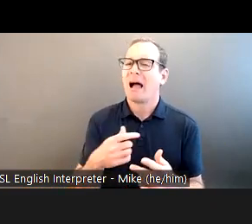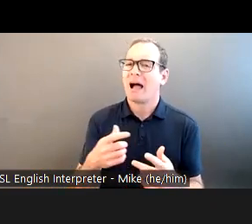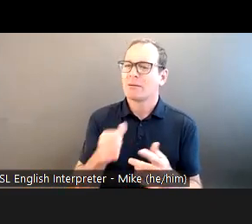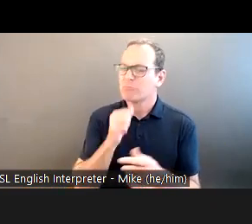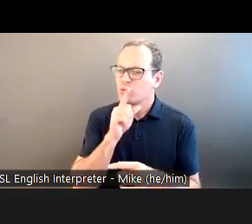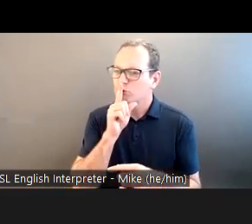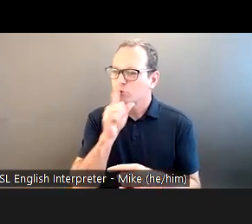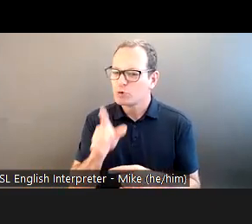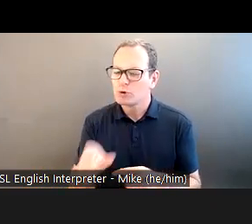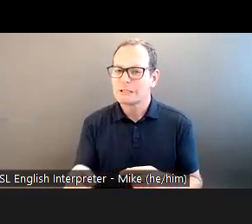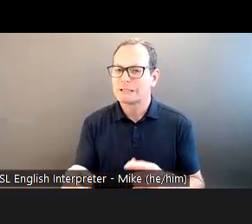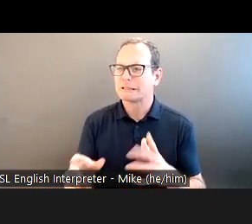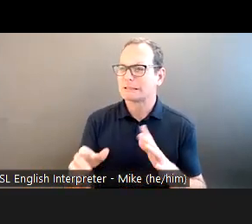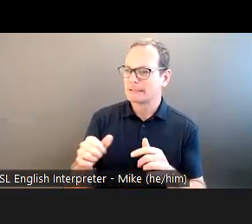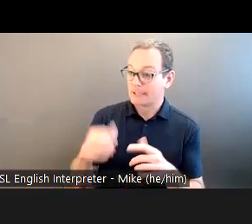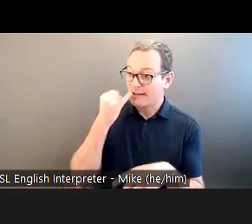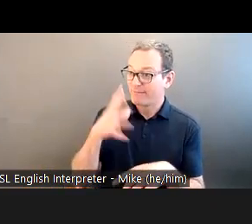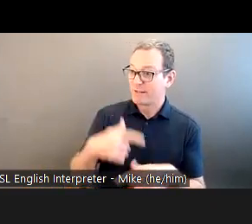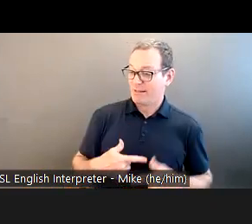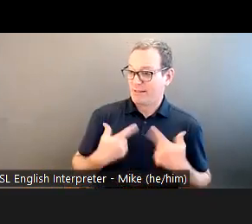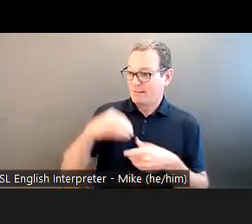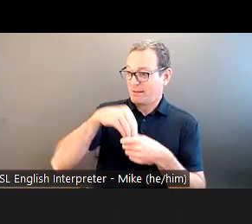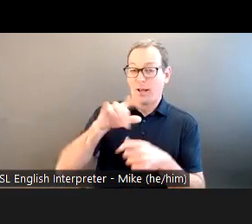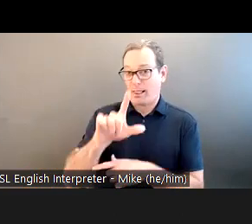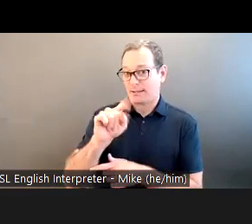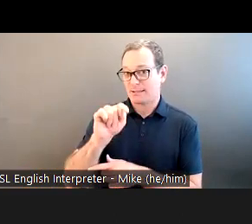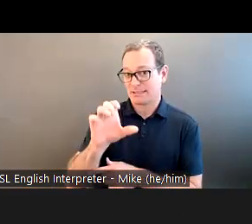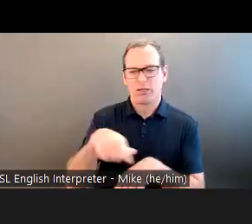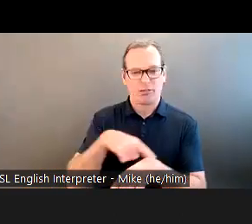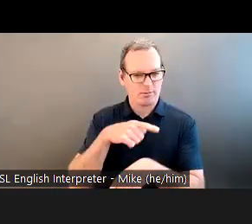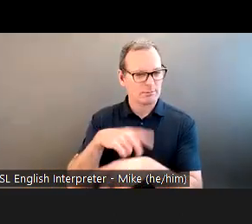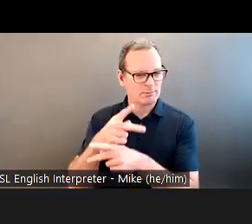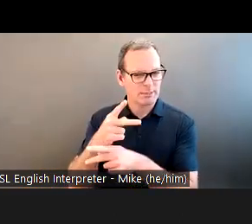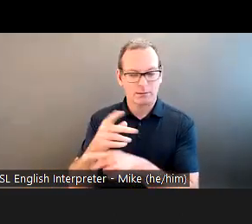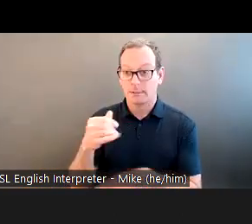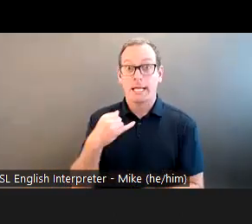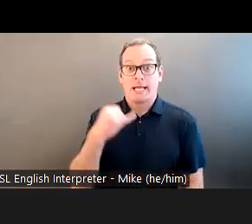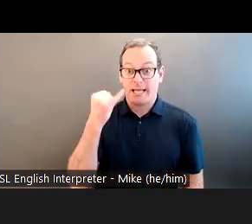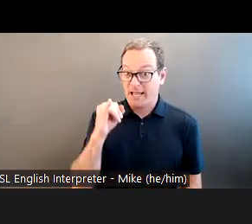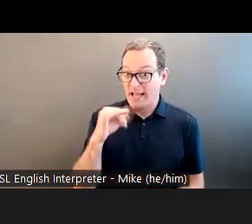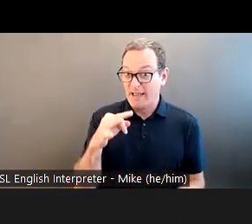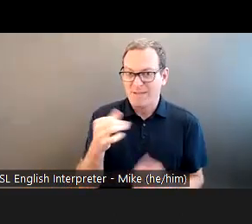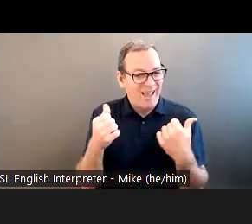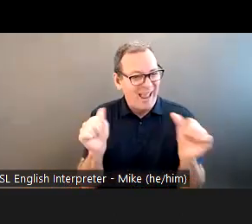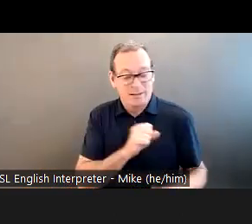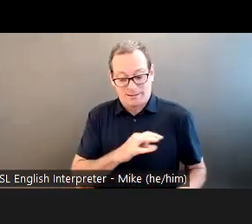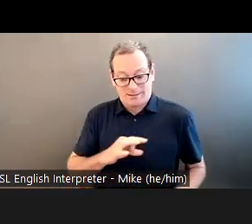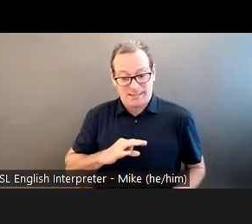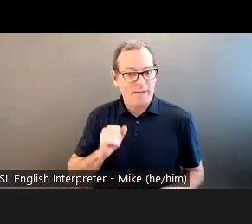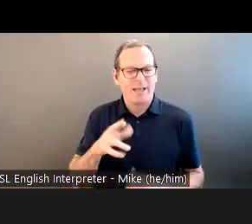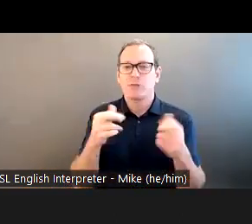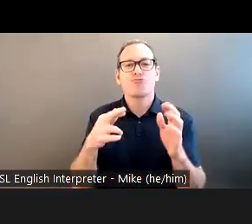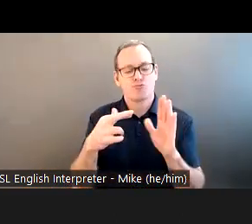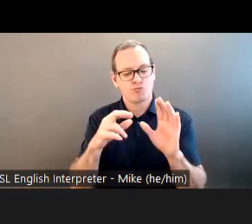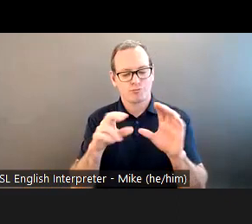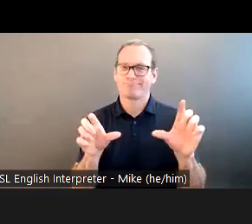home residents. If we have a suspicion of abuse, it must be reported by law. So any regulated health professional